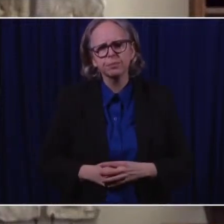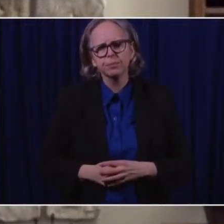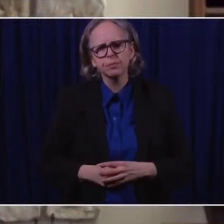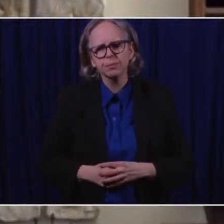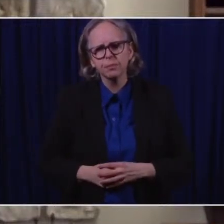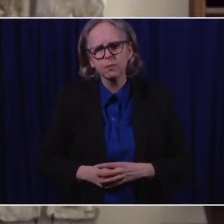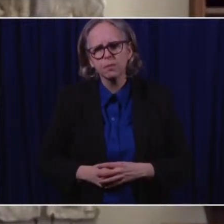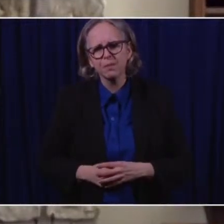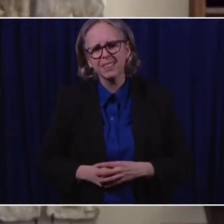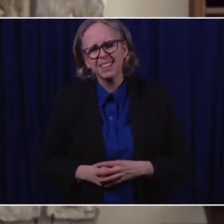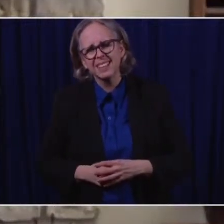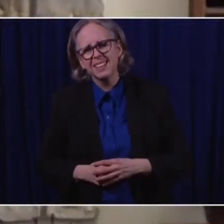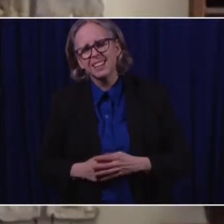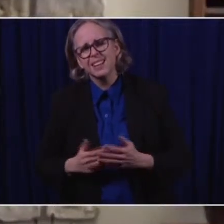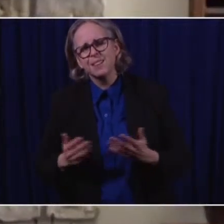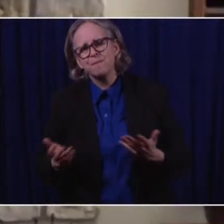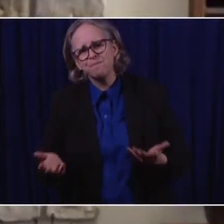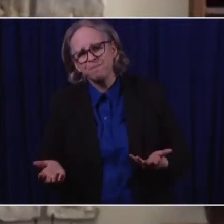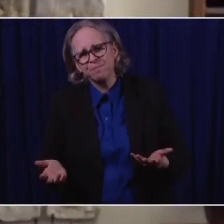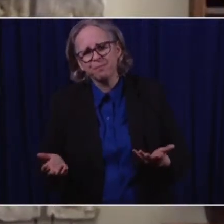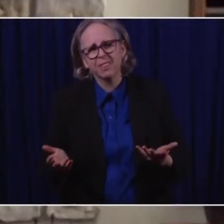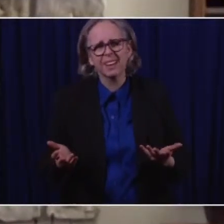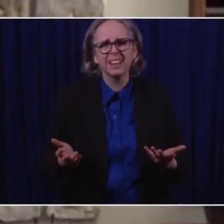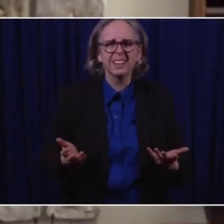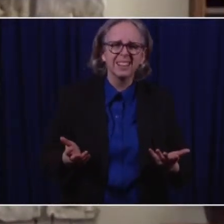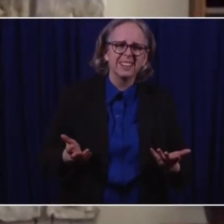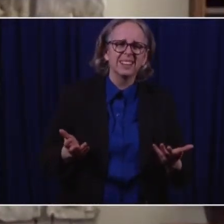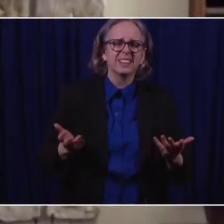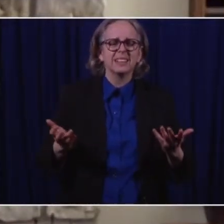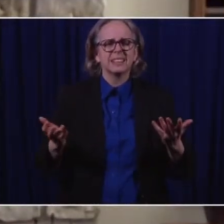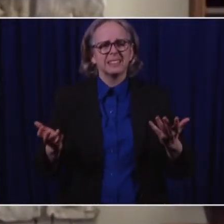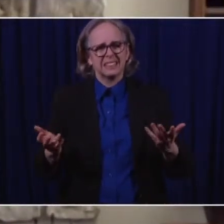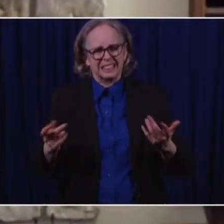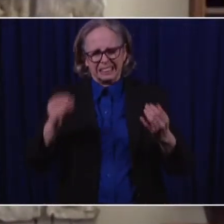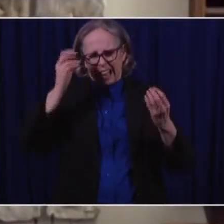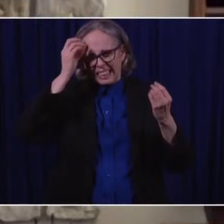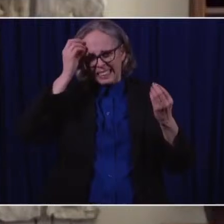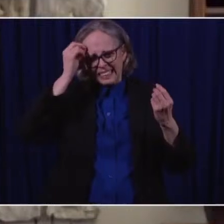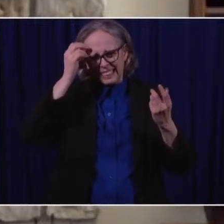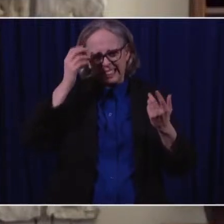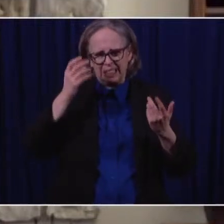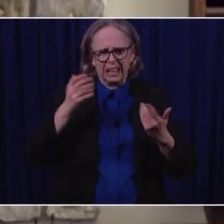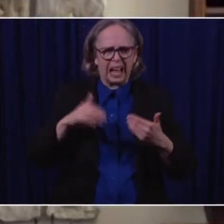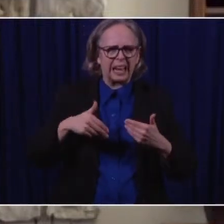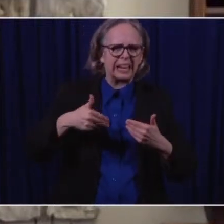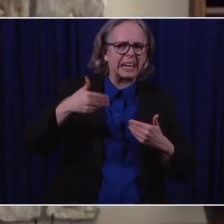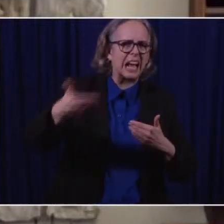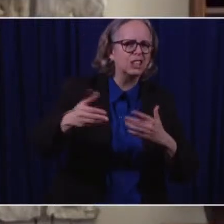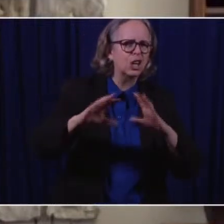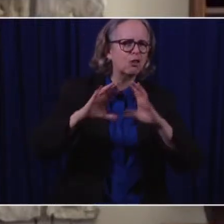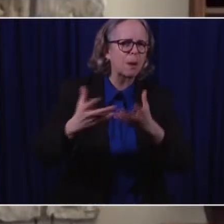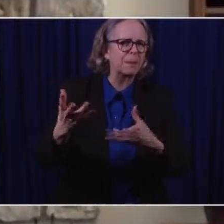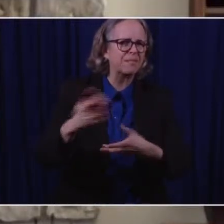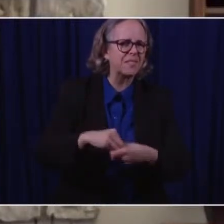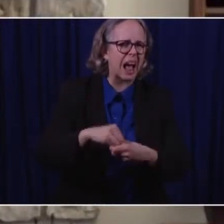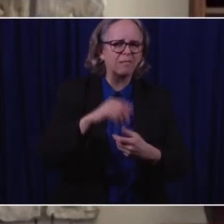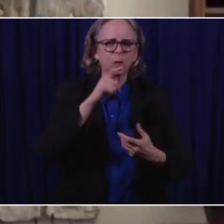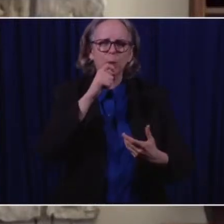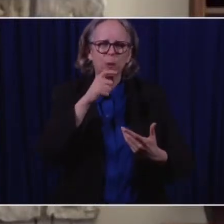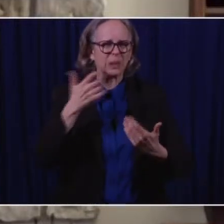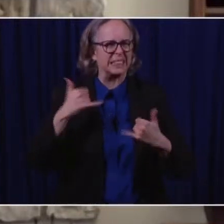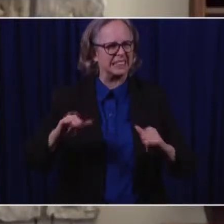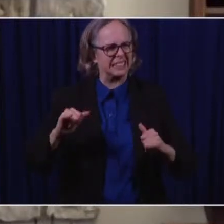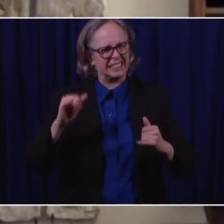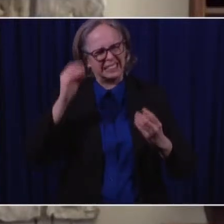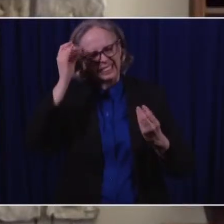as we look to where we go from here, where we still do not have enough vaccine, we've got to really focus on the